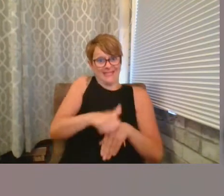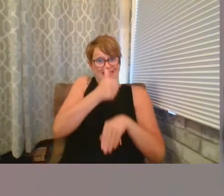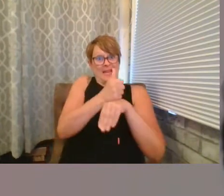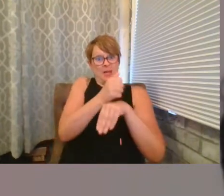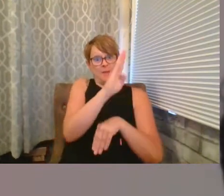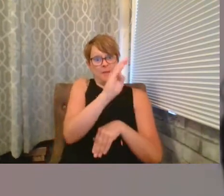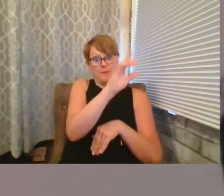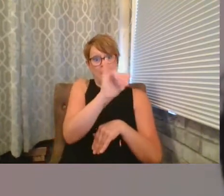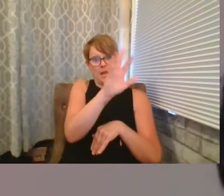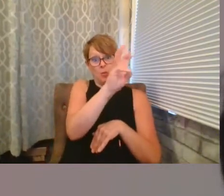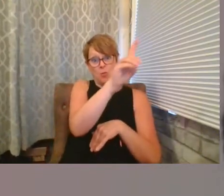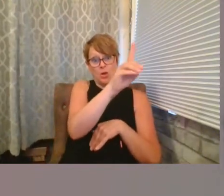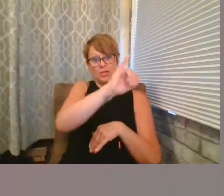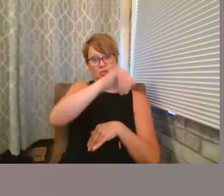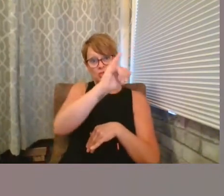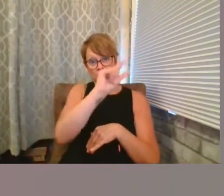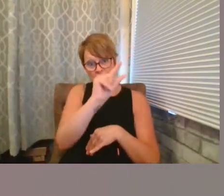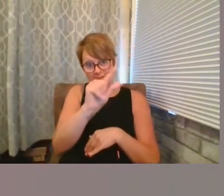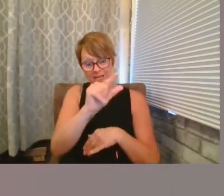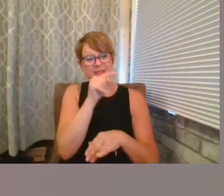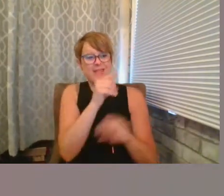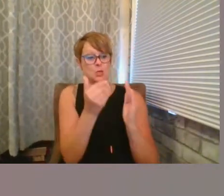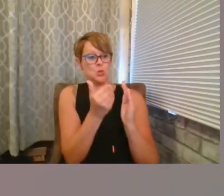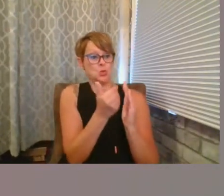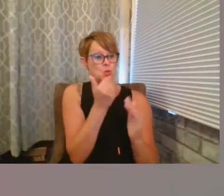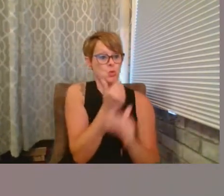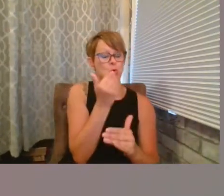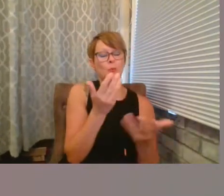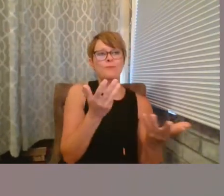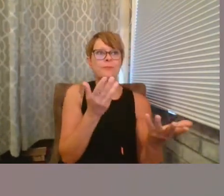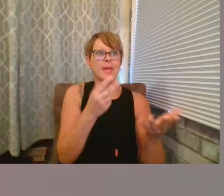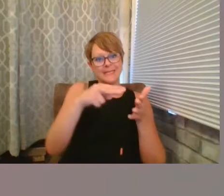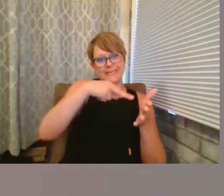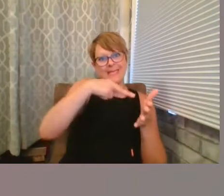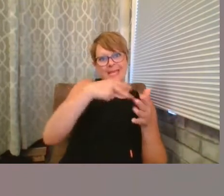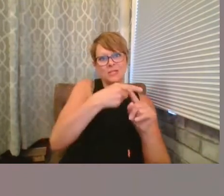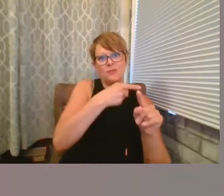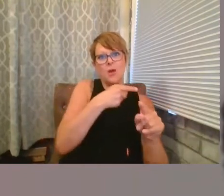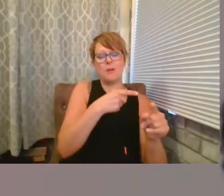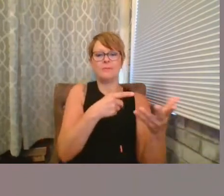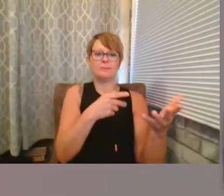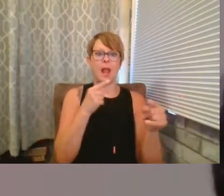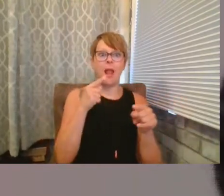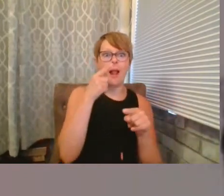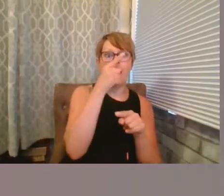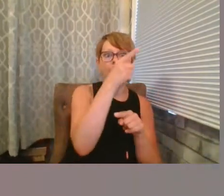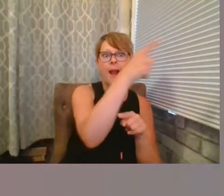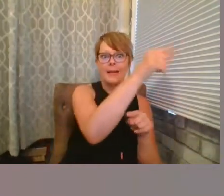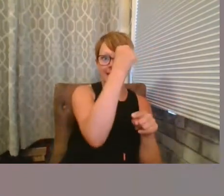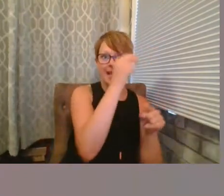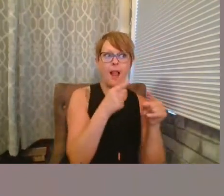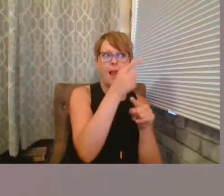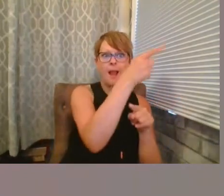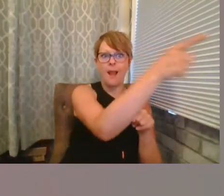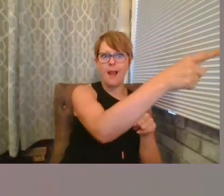that newness of Bollywood dance, that dance from overseas, not having many teachers